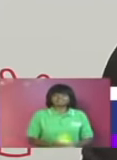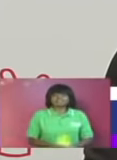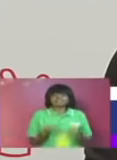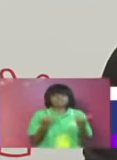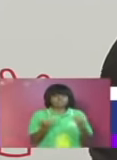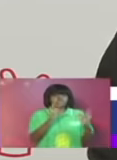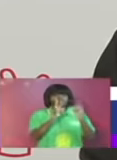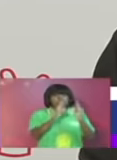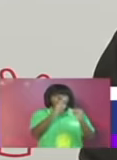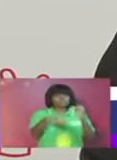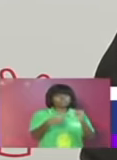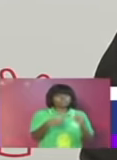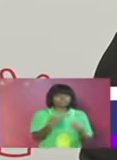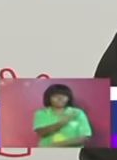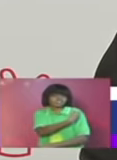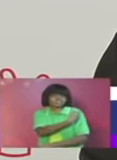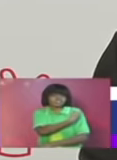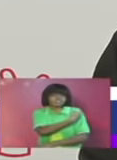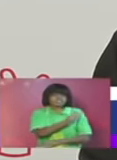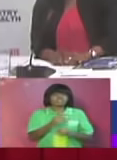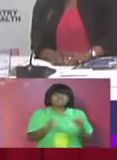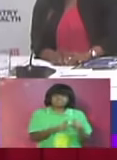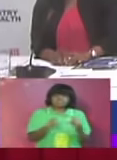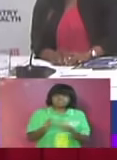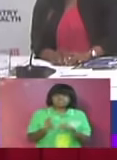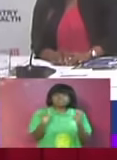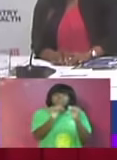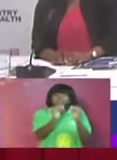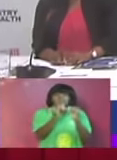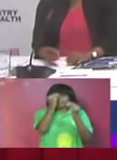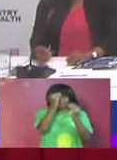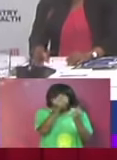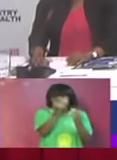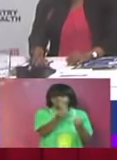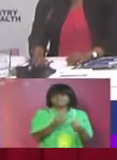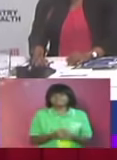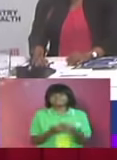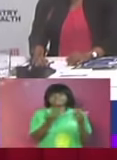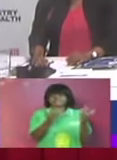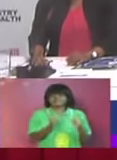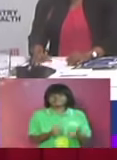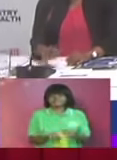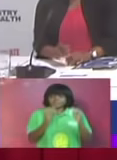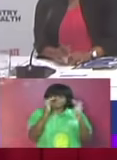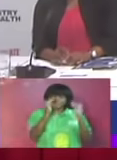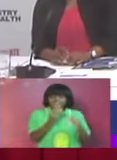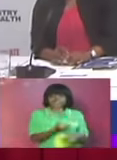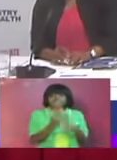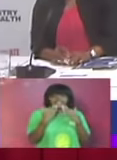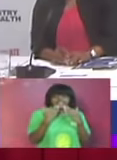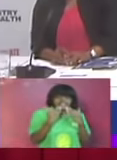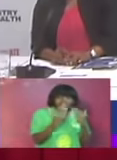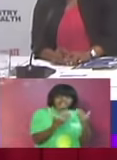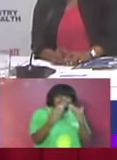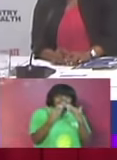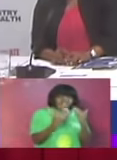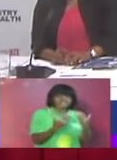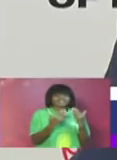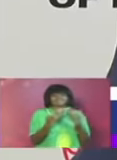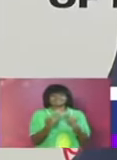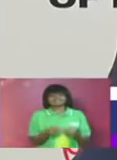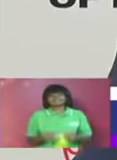and he also has some important statements to make. We go to Minister. Thank you very much, Candice. Good morning to Trinidad and